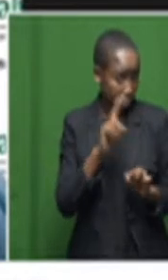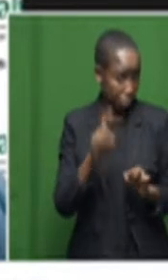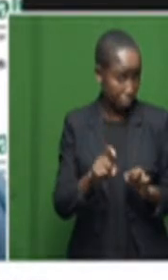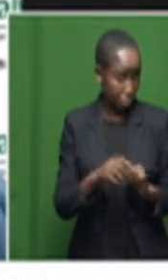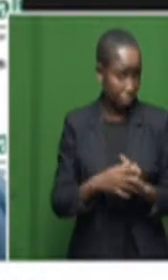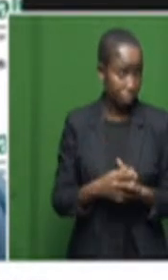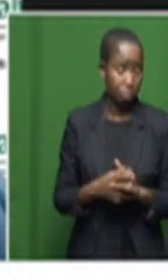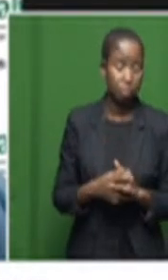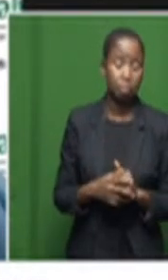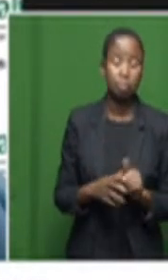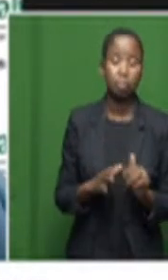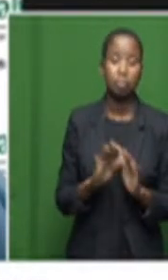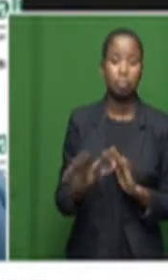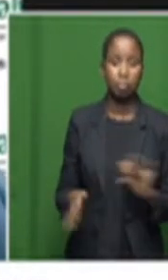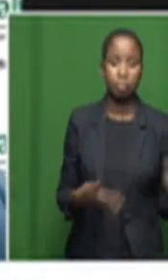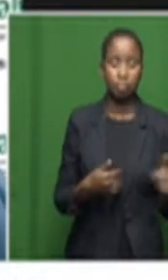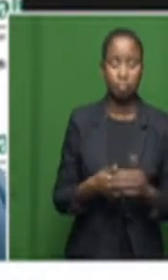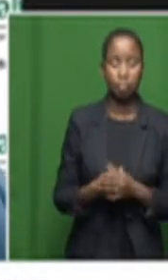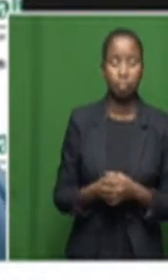Let me take another question.